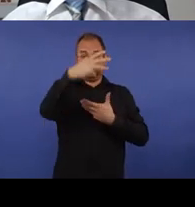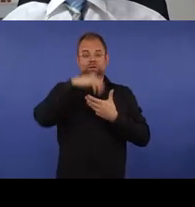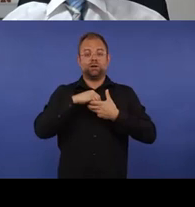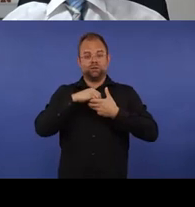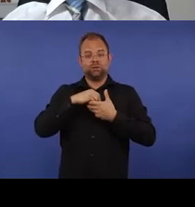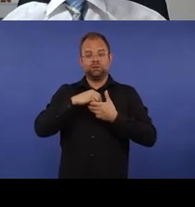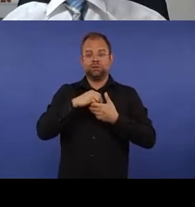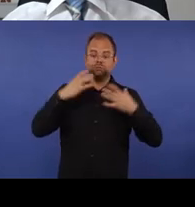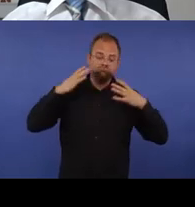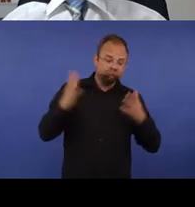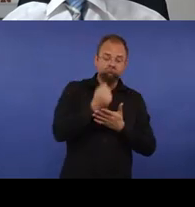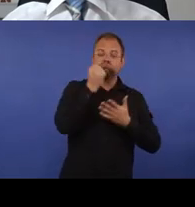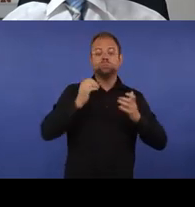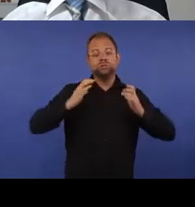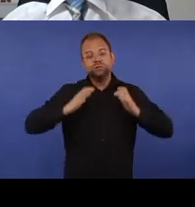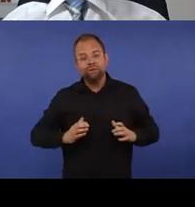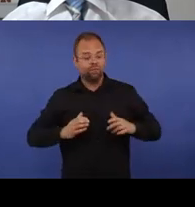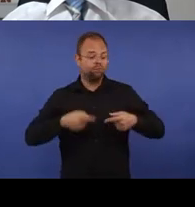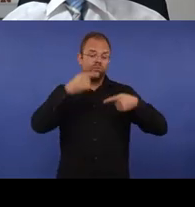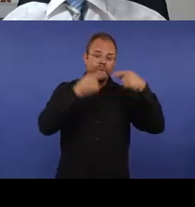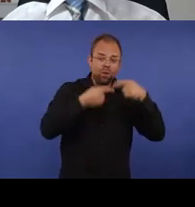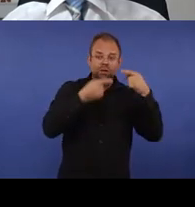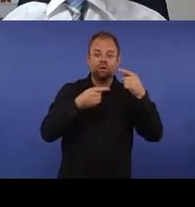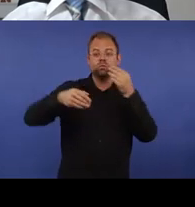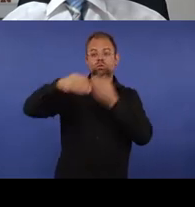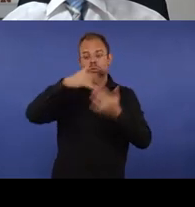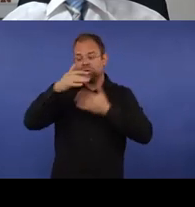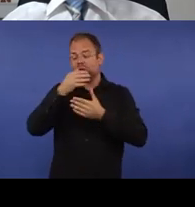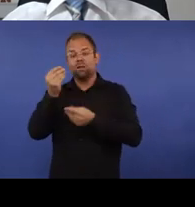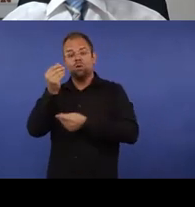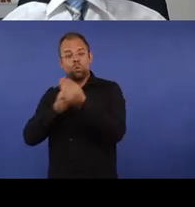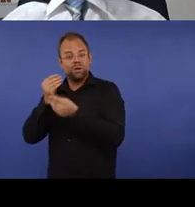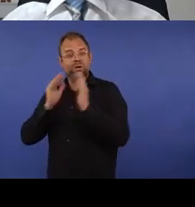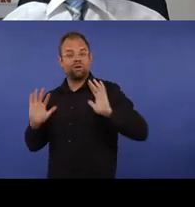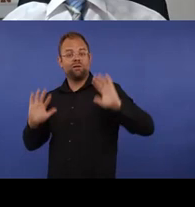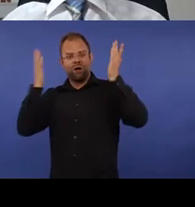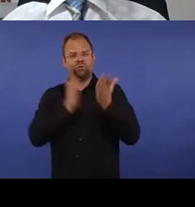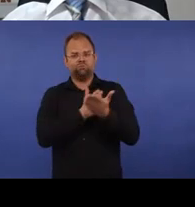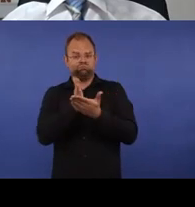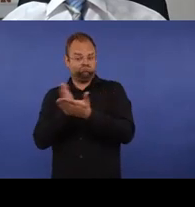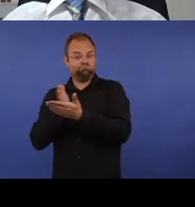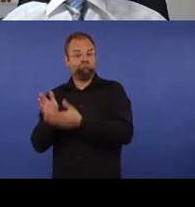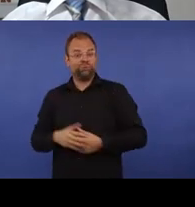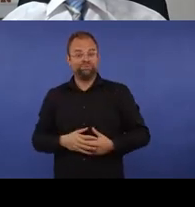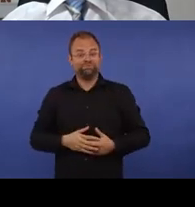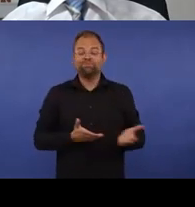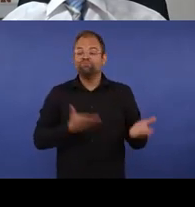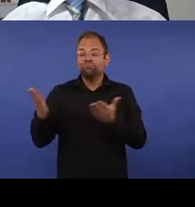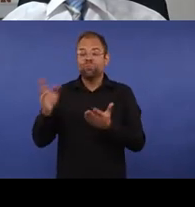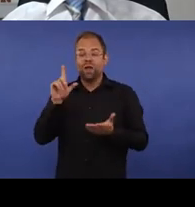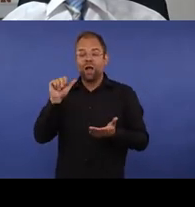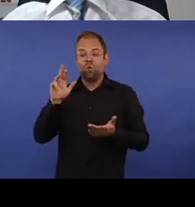Laura? Thank you. We, the World Independent Living Center Network, WIN, must be involved in the